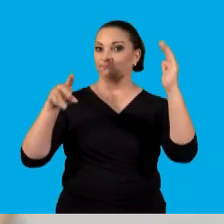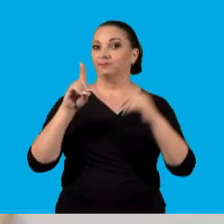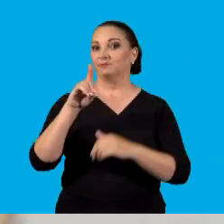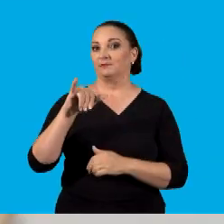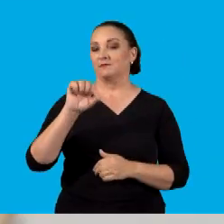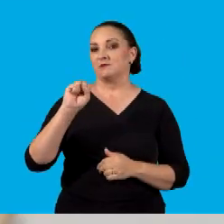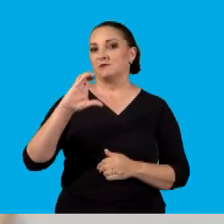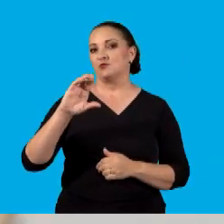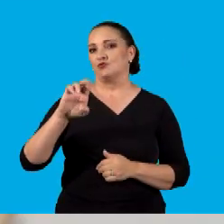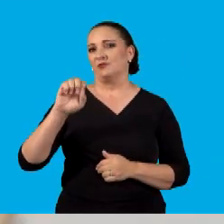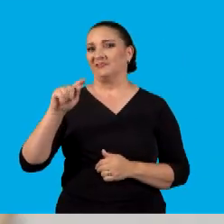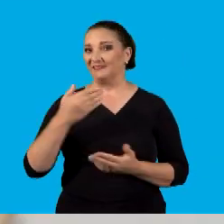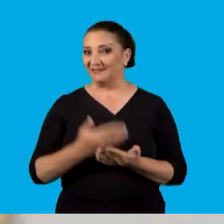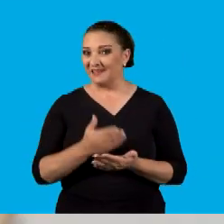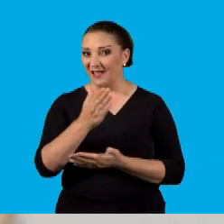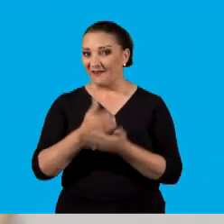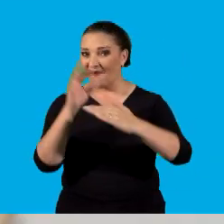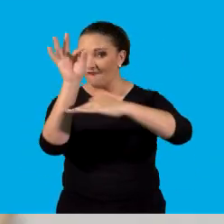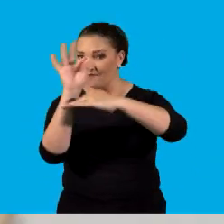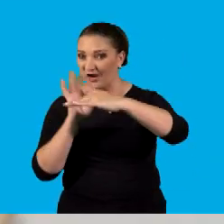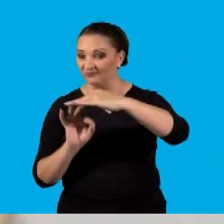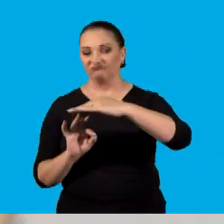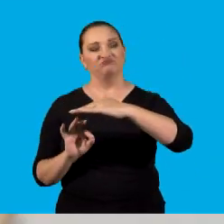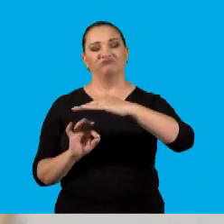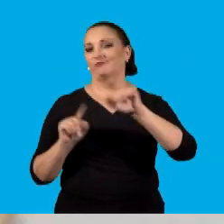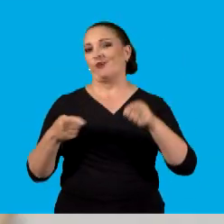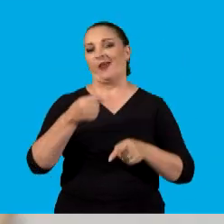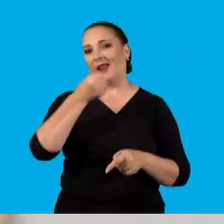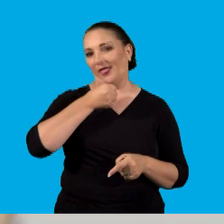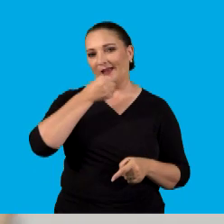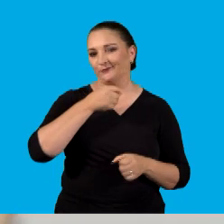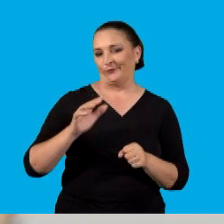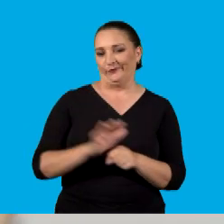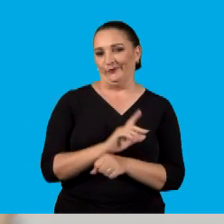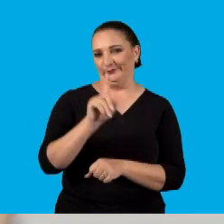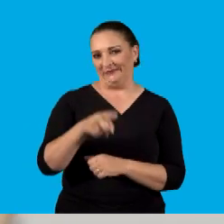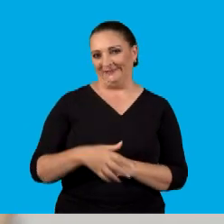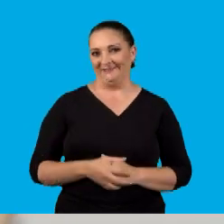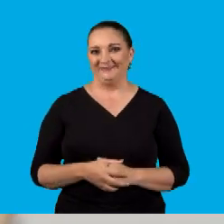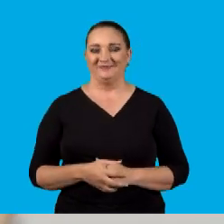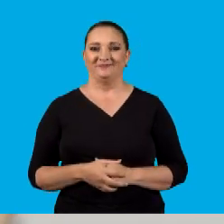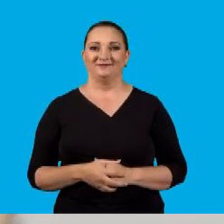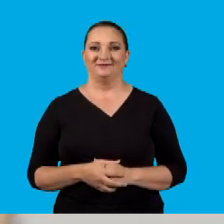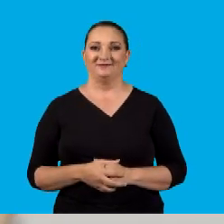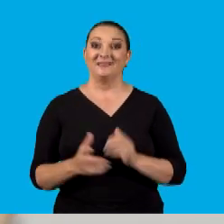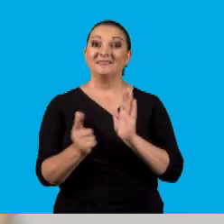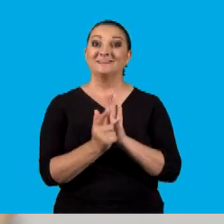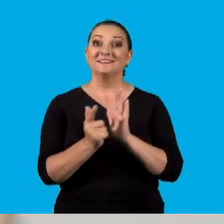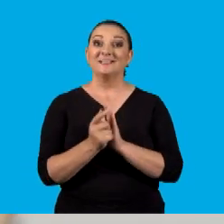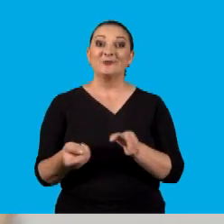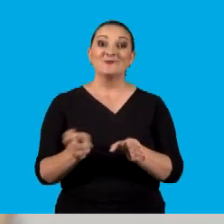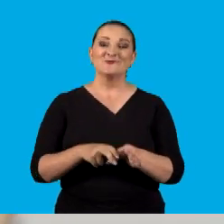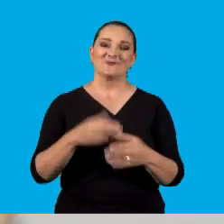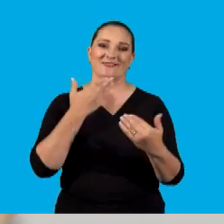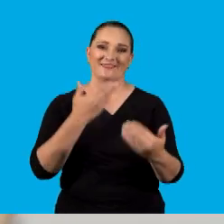discrete data. We cannot have fractions when we are working with the number of ice creams. Thank